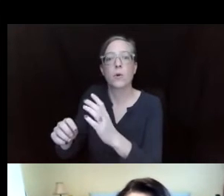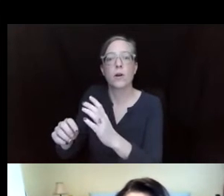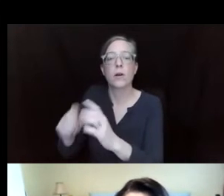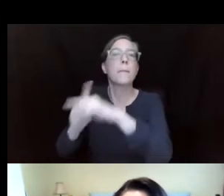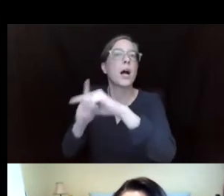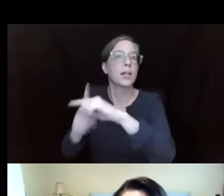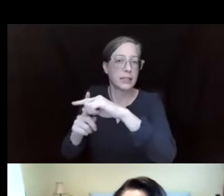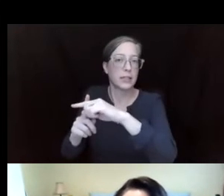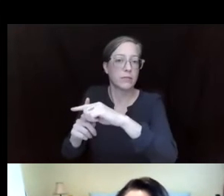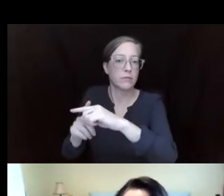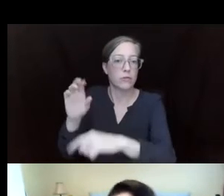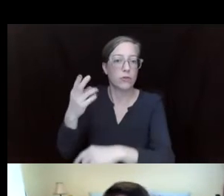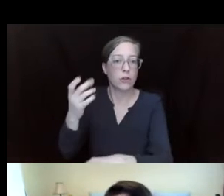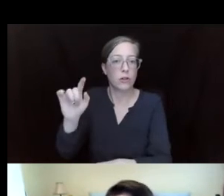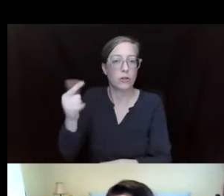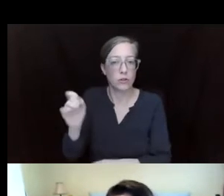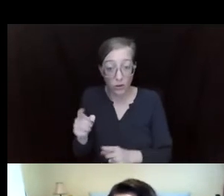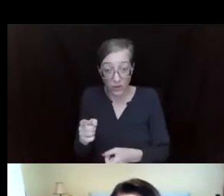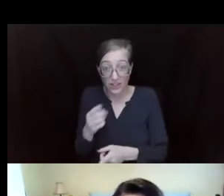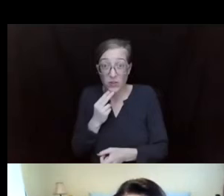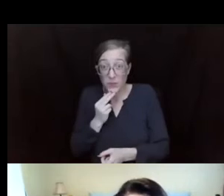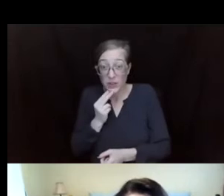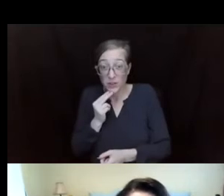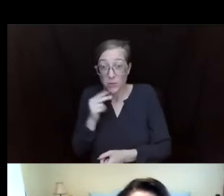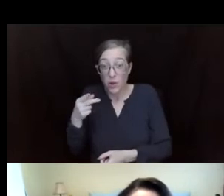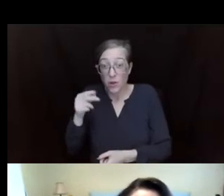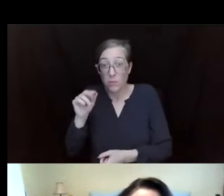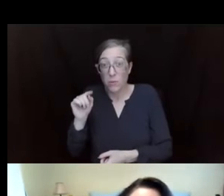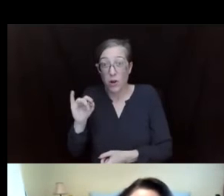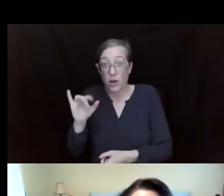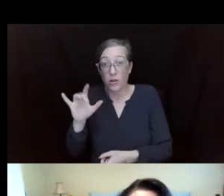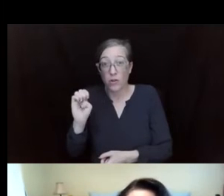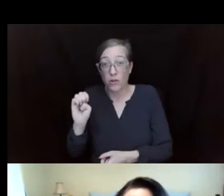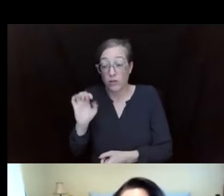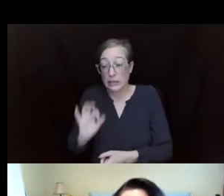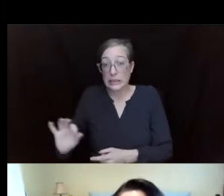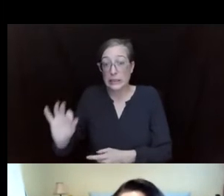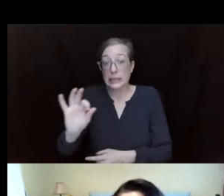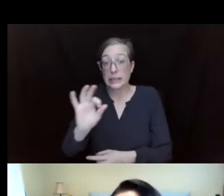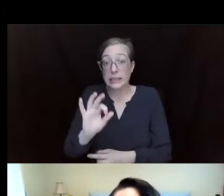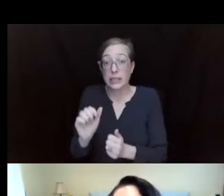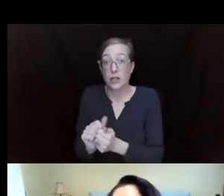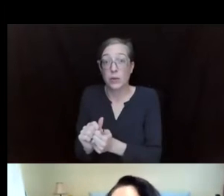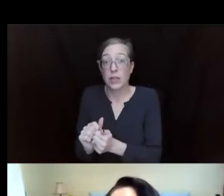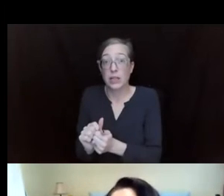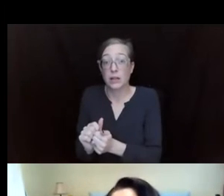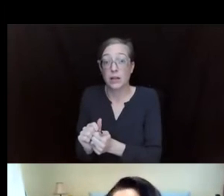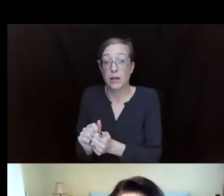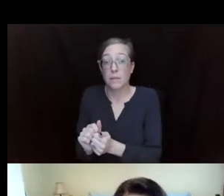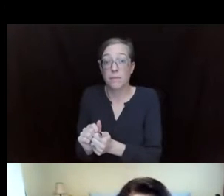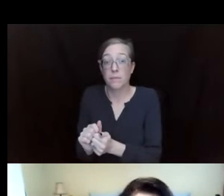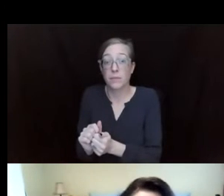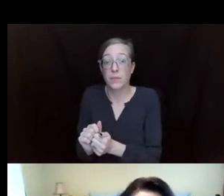have a small particle with a big charge. It's going to move very fast. And then a larger particle with less charge is going to move